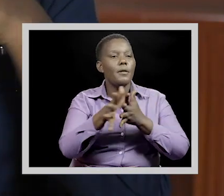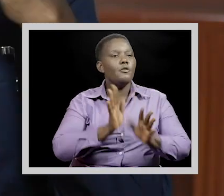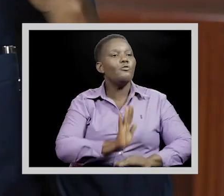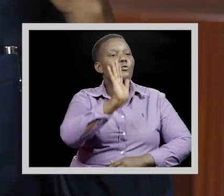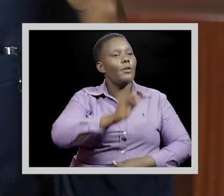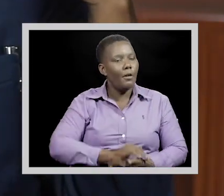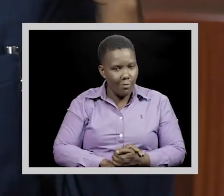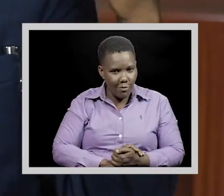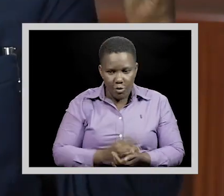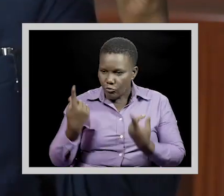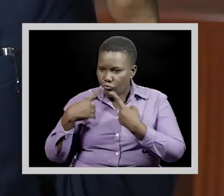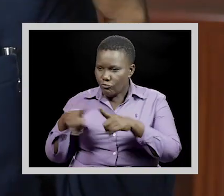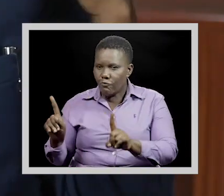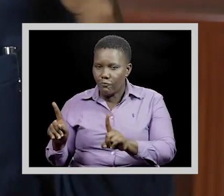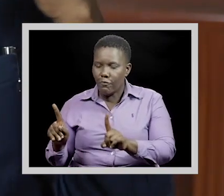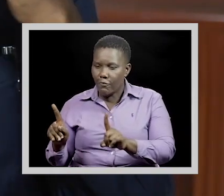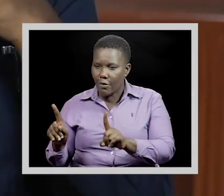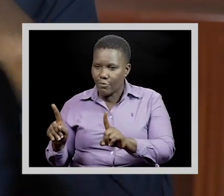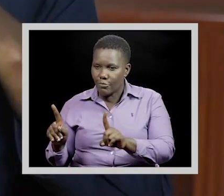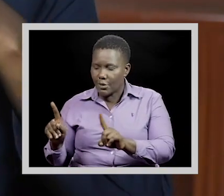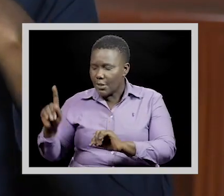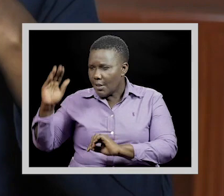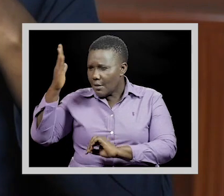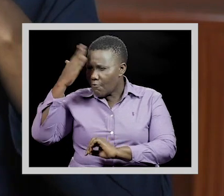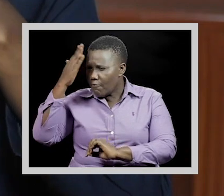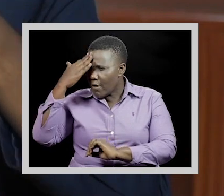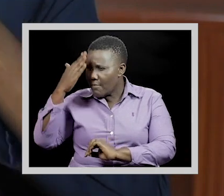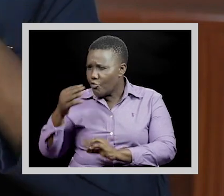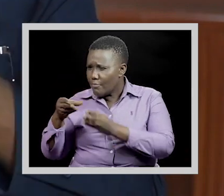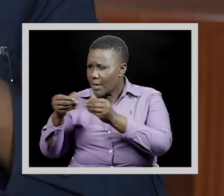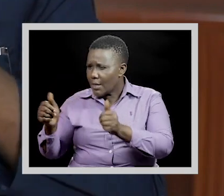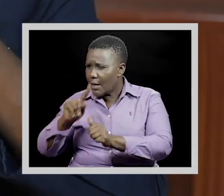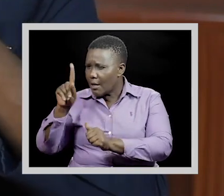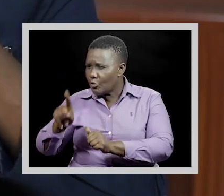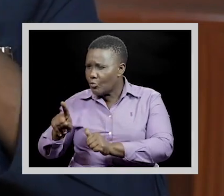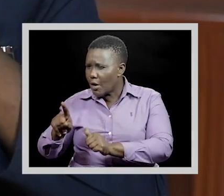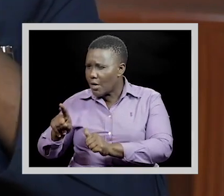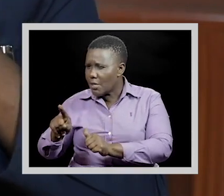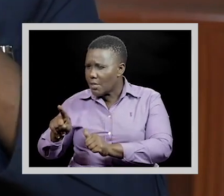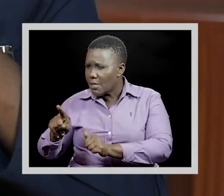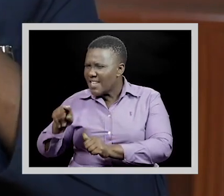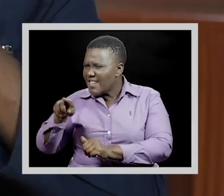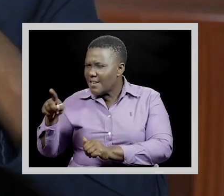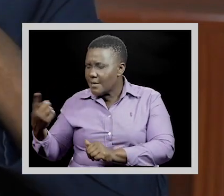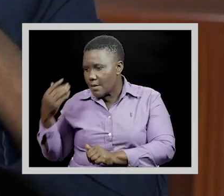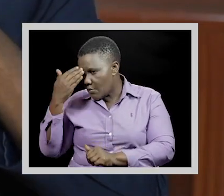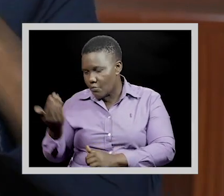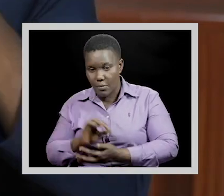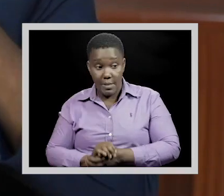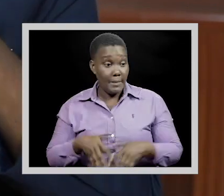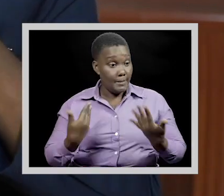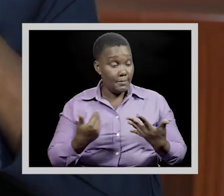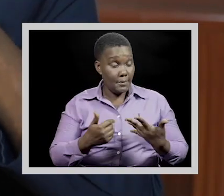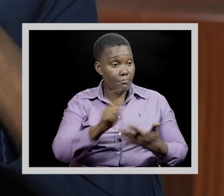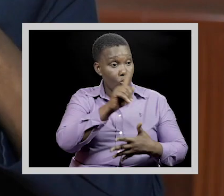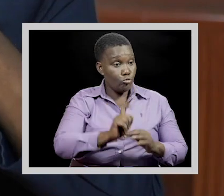in a way the question has been asked instead of taking into account the consequences of answering the particular question.